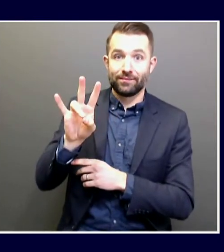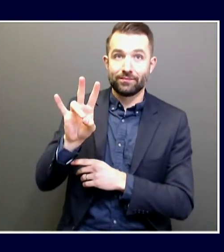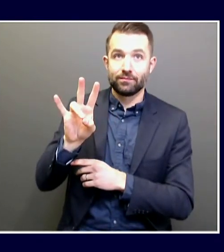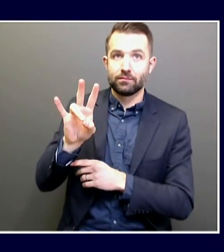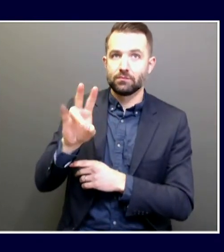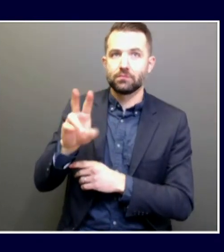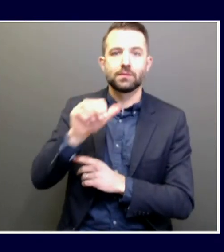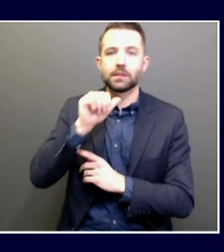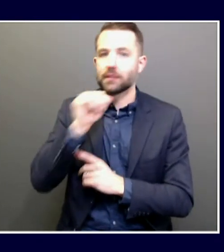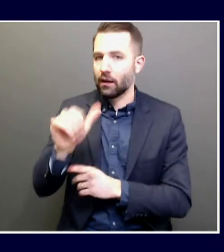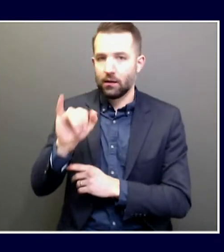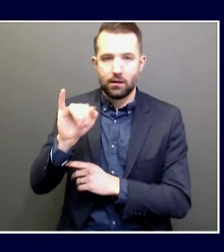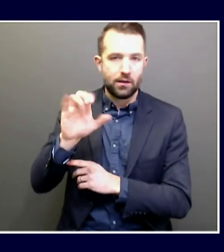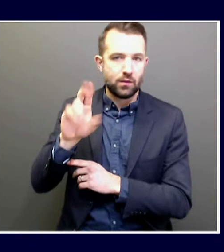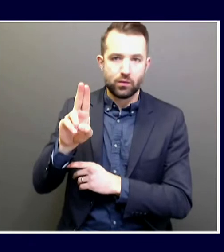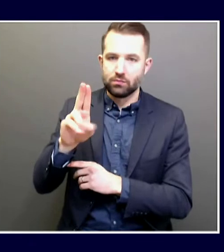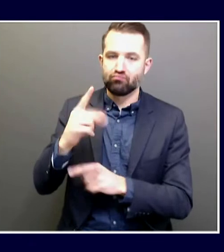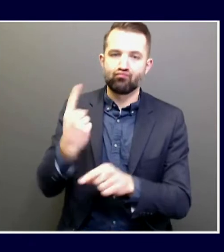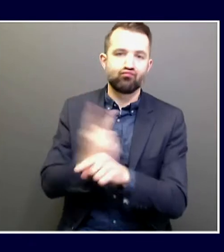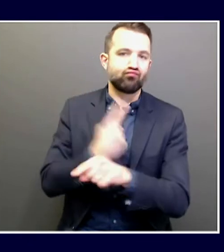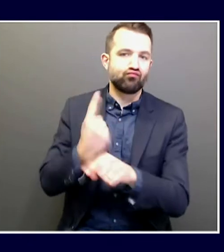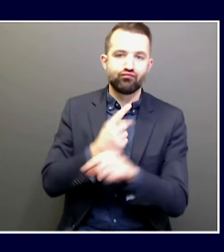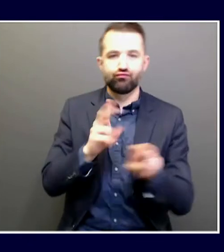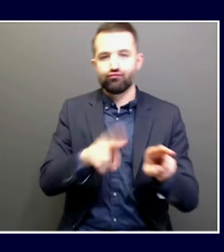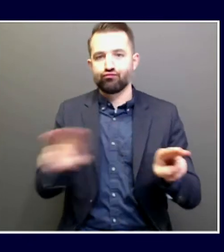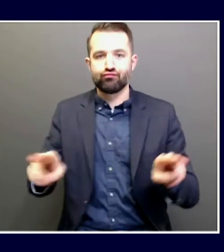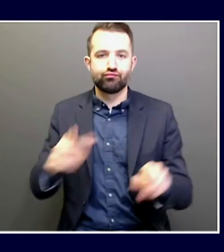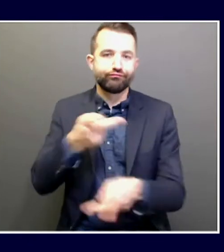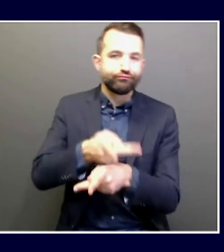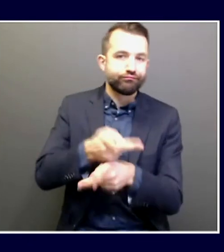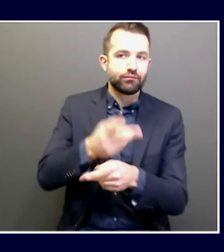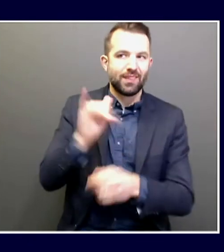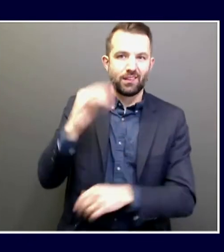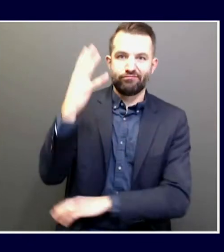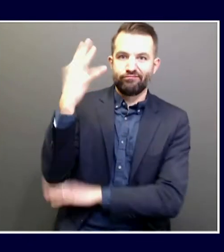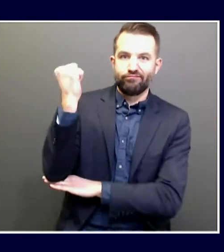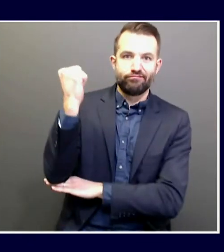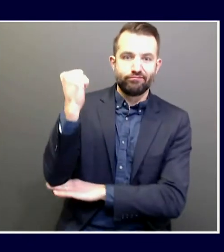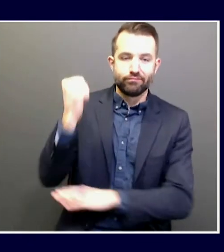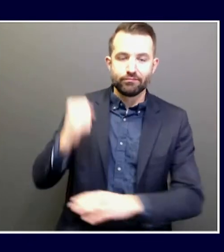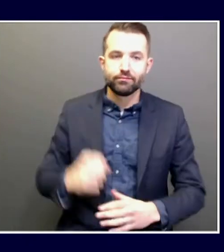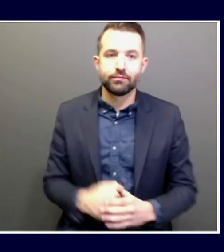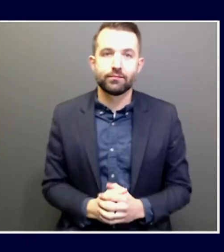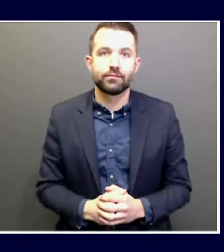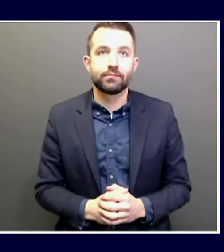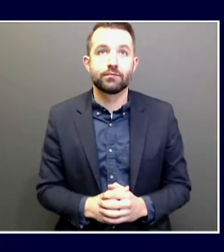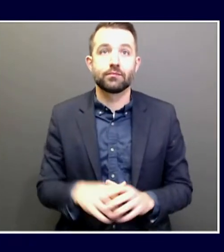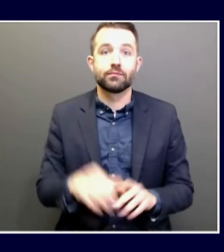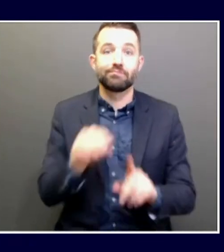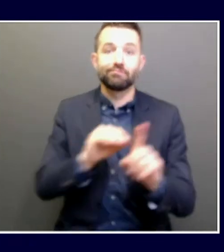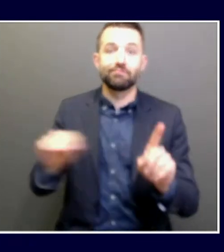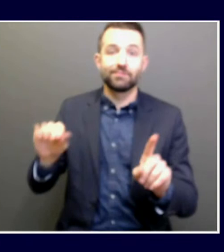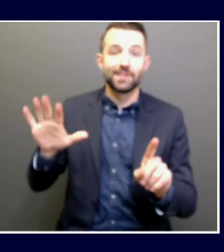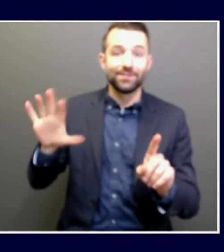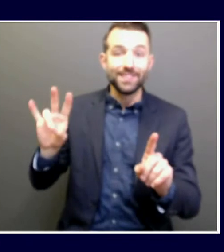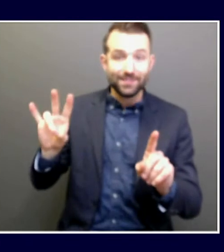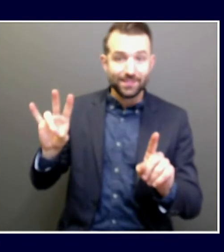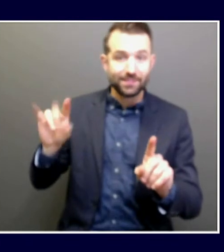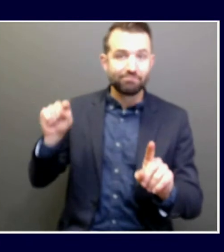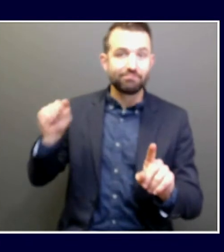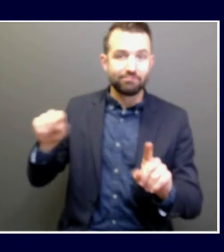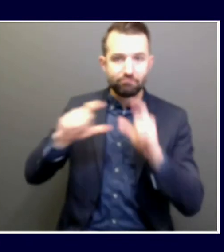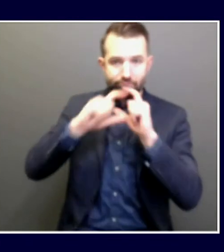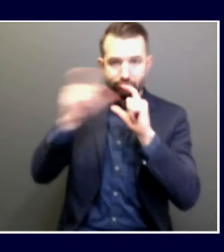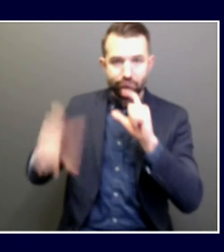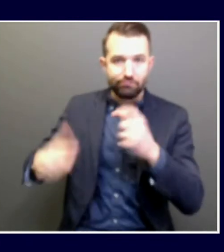pandemic. 57 are on a ventilator, which is 4 more people who are on a ventilator as compared to 2 weeks